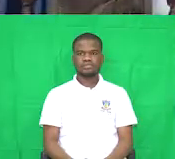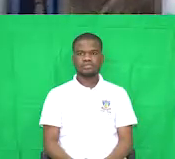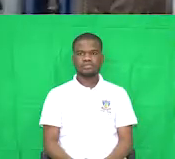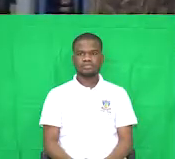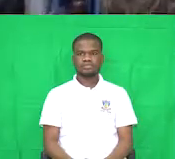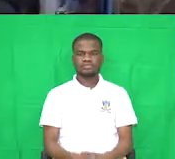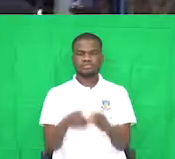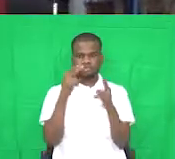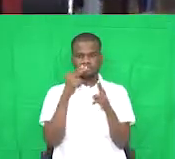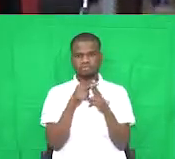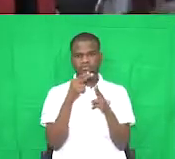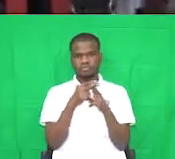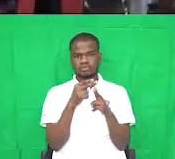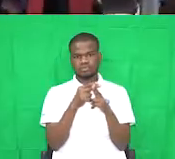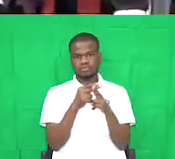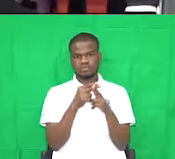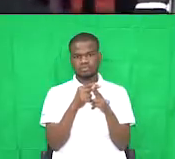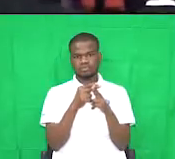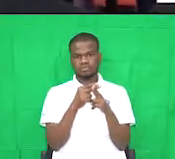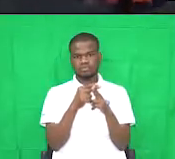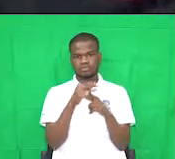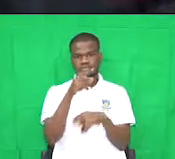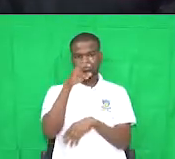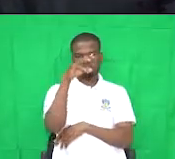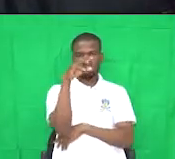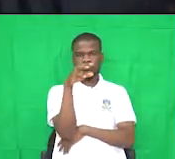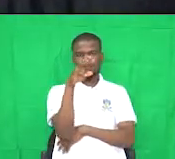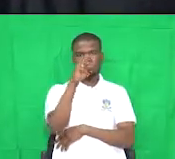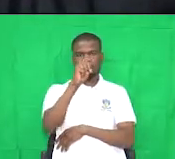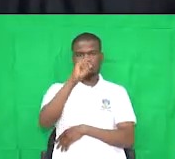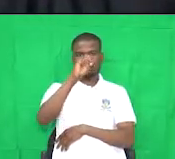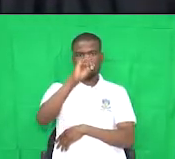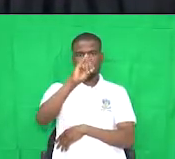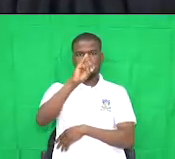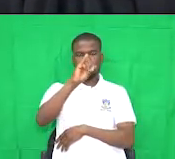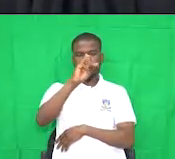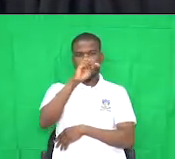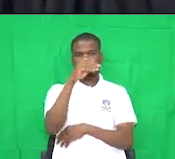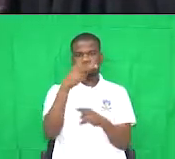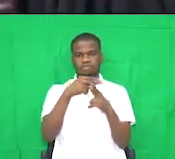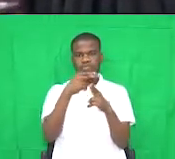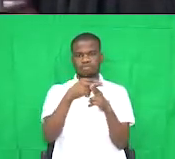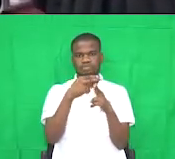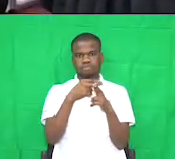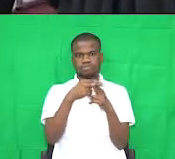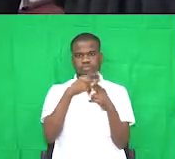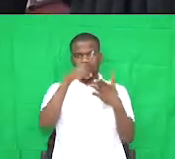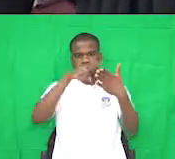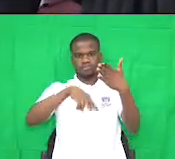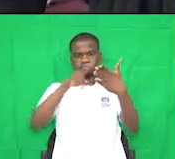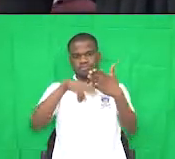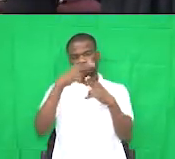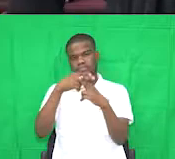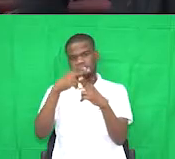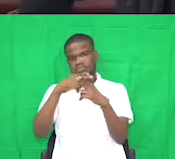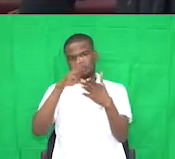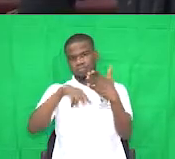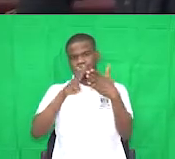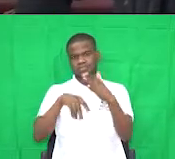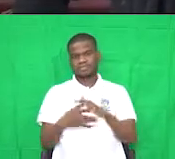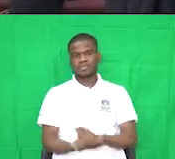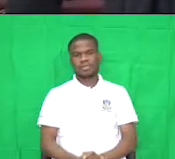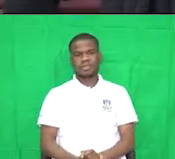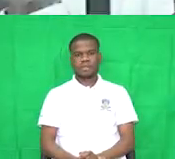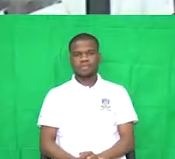Mr. Michael Buachi, Mr. Samson Jebi, Mr. Isaac Nyako,